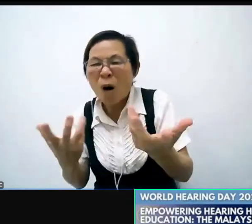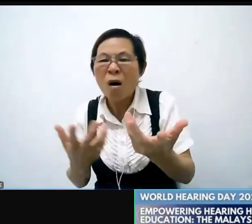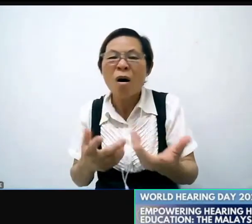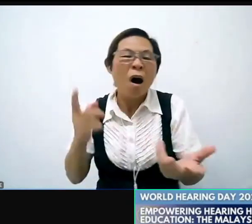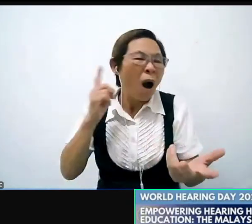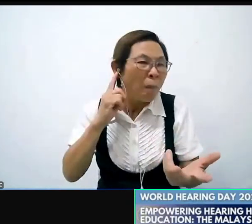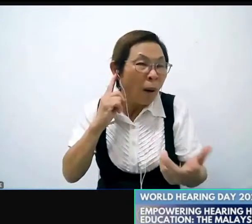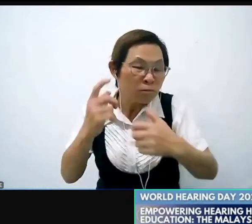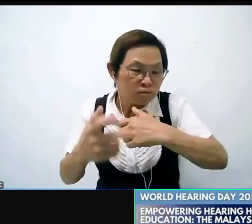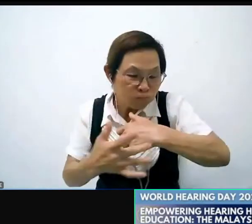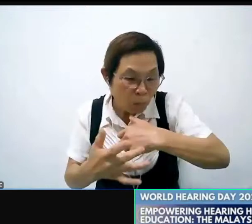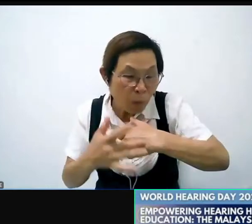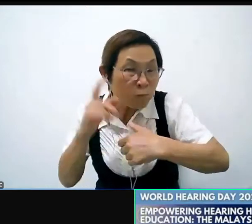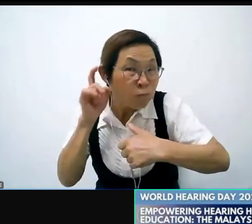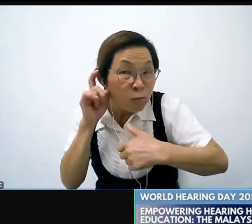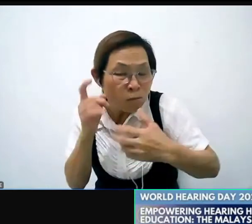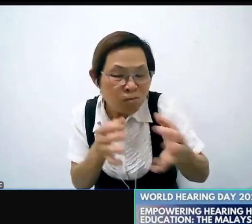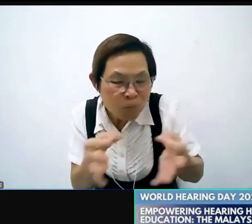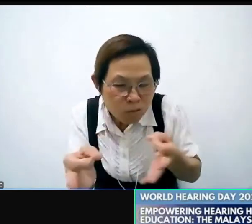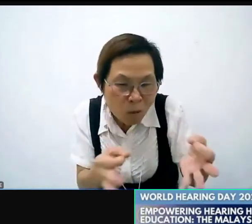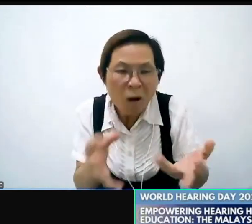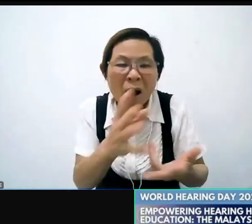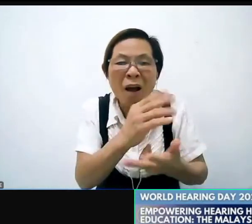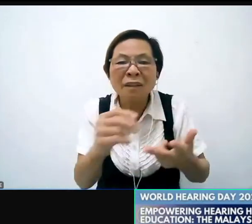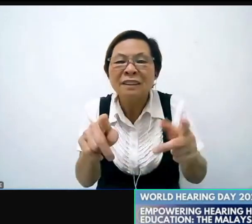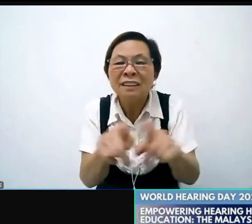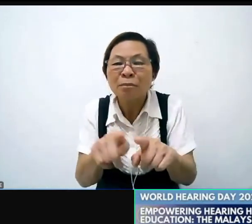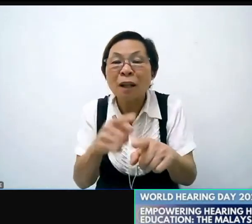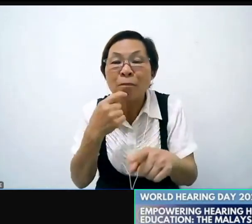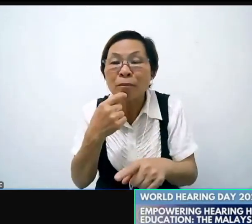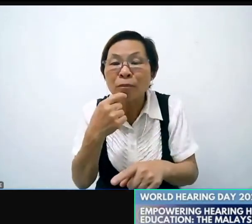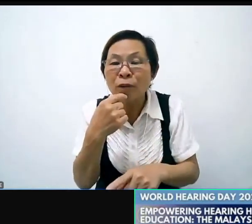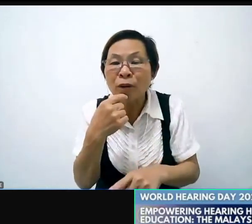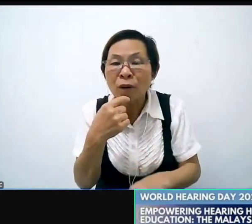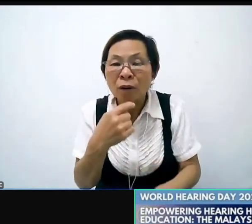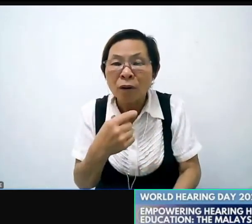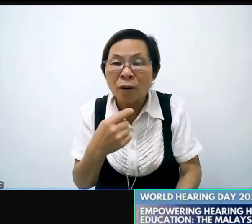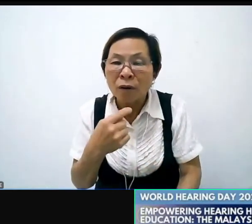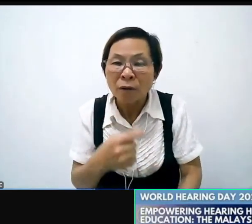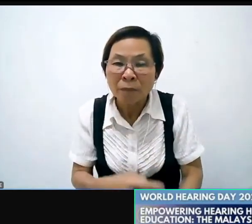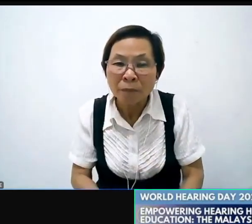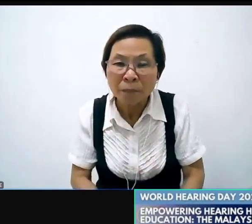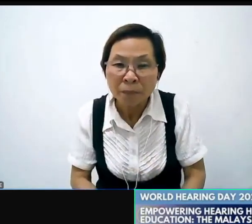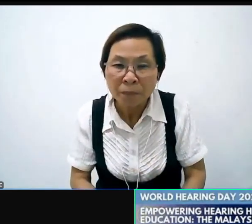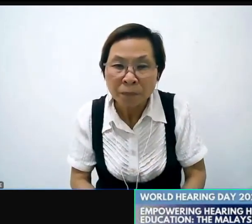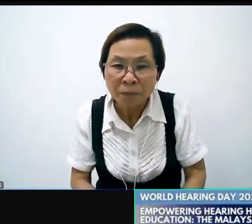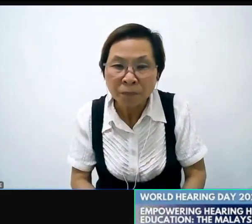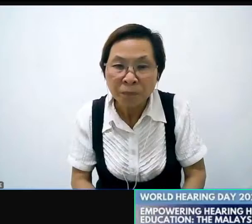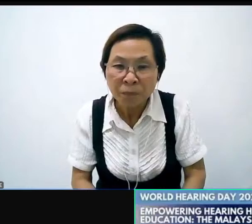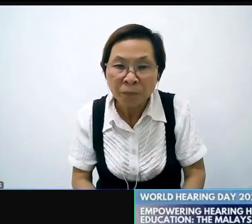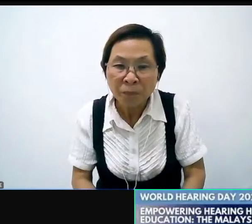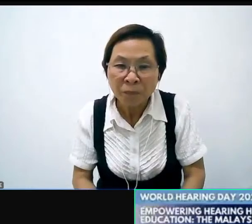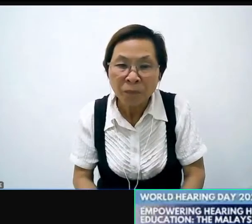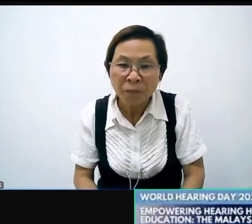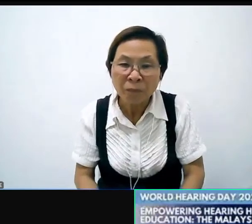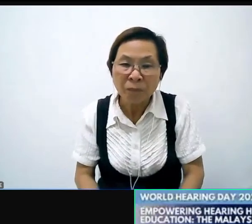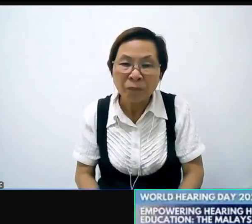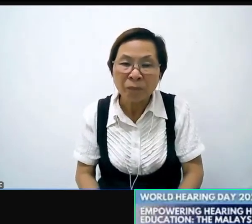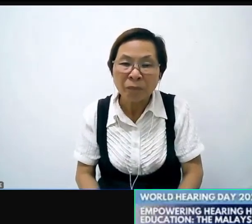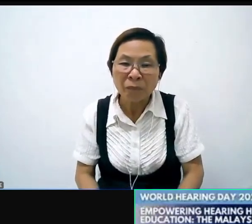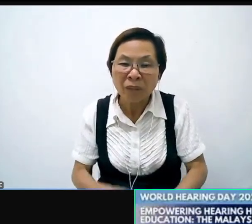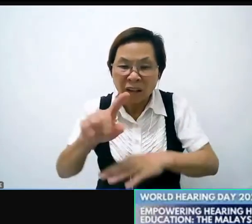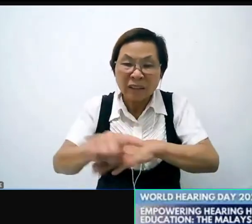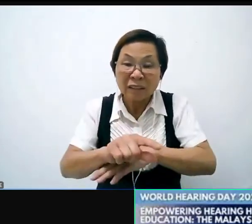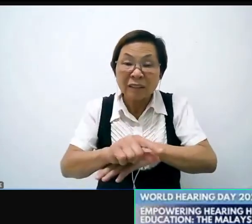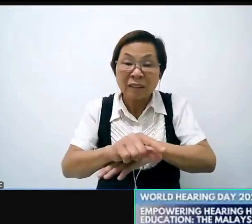devices. And at the same time, we give the chance to touch and use the hearing aid. And most